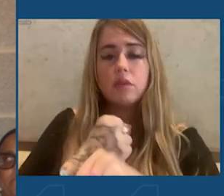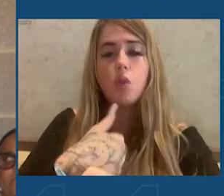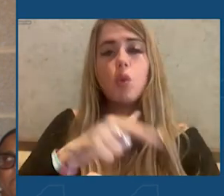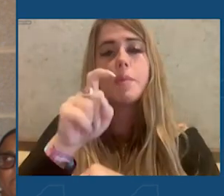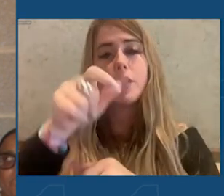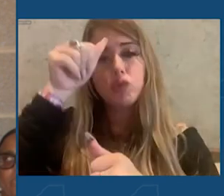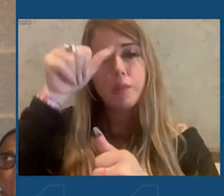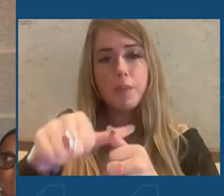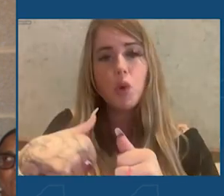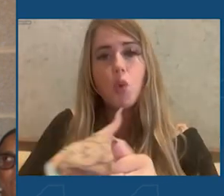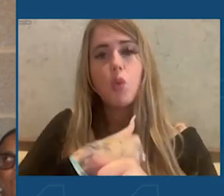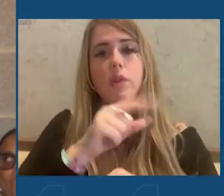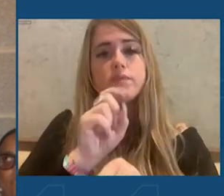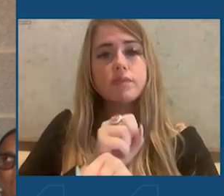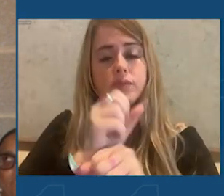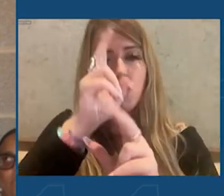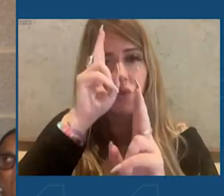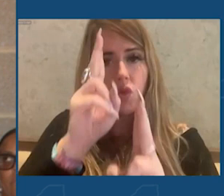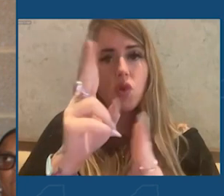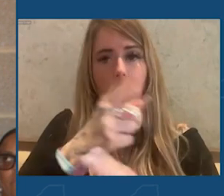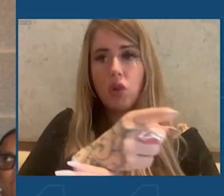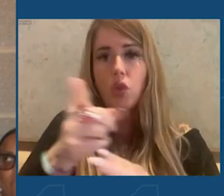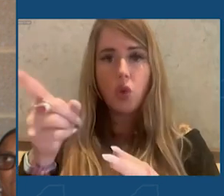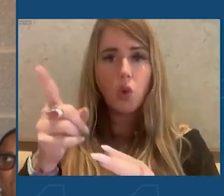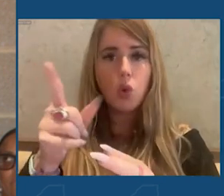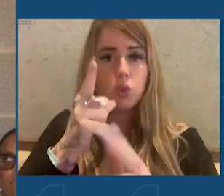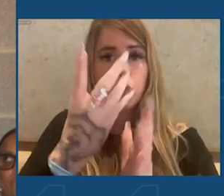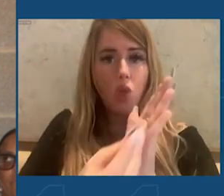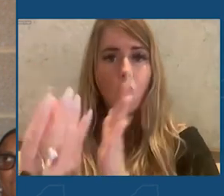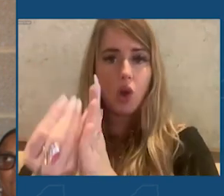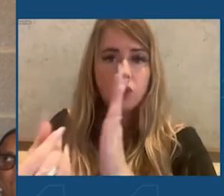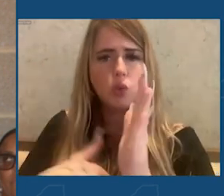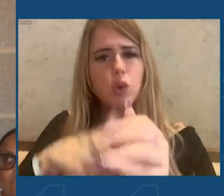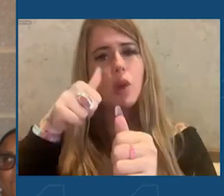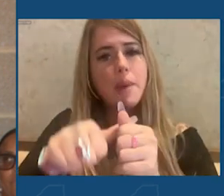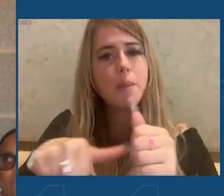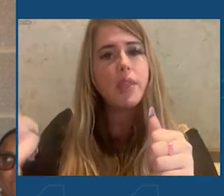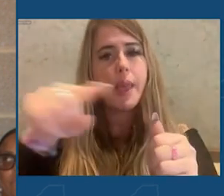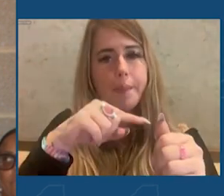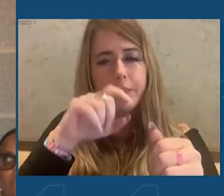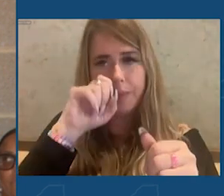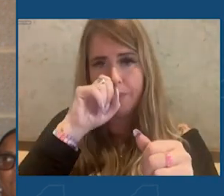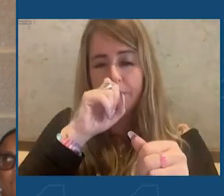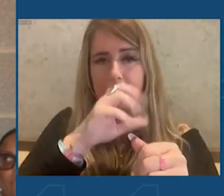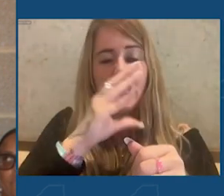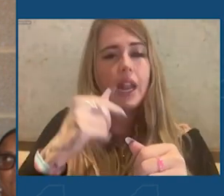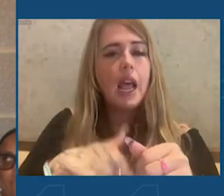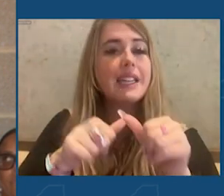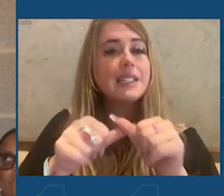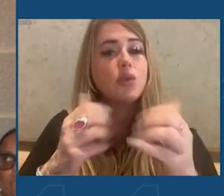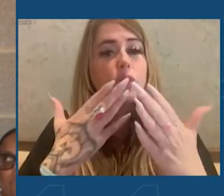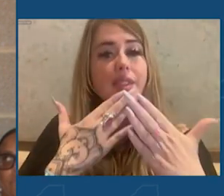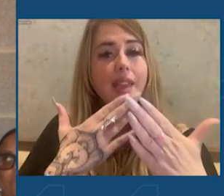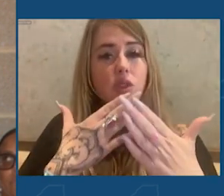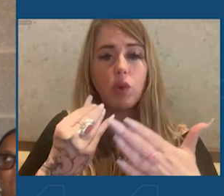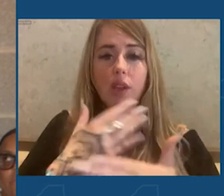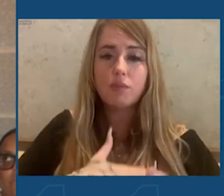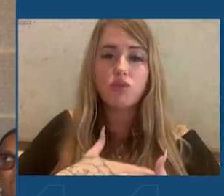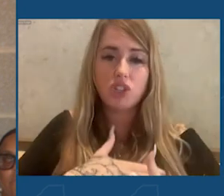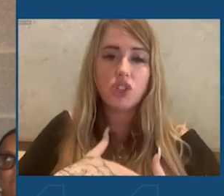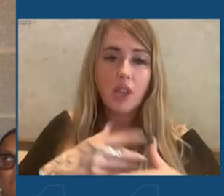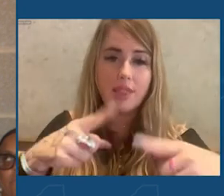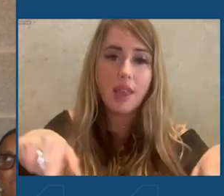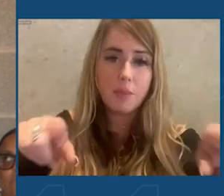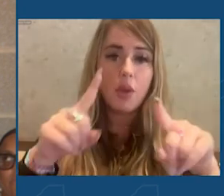we pay tribute to the memories of those we lost by continuing to say thank you and showing our appreciation to our